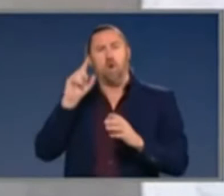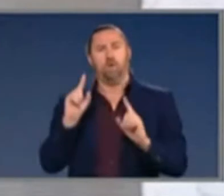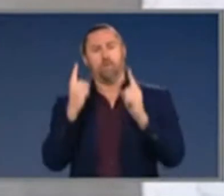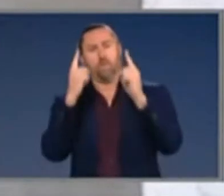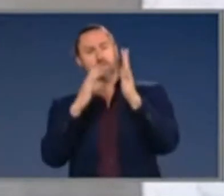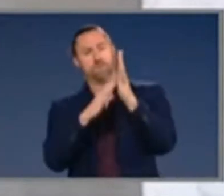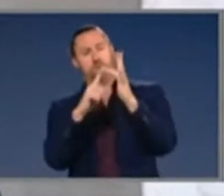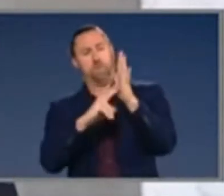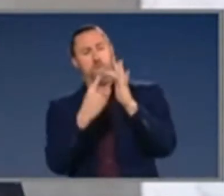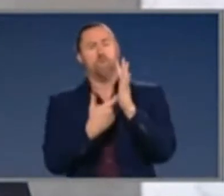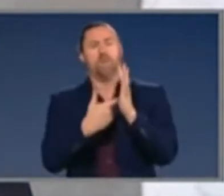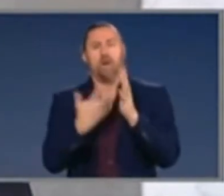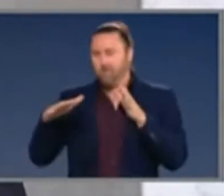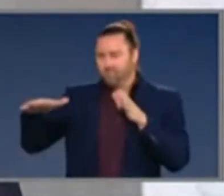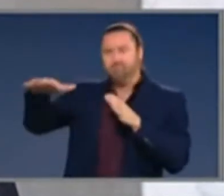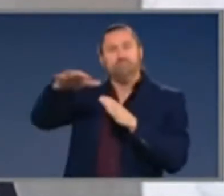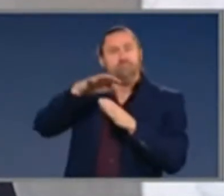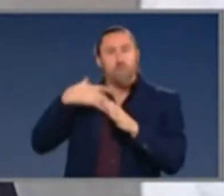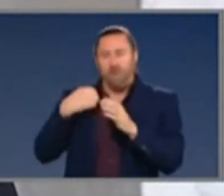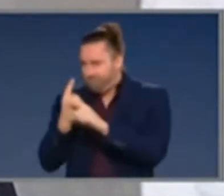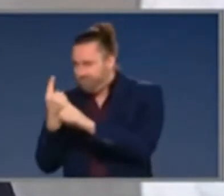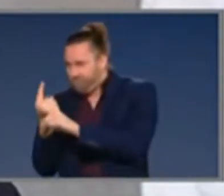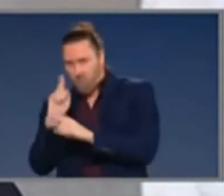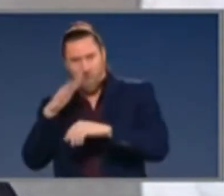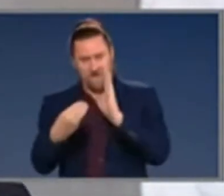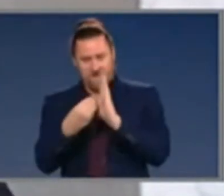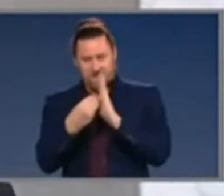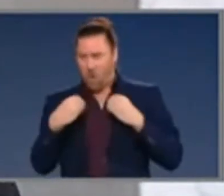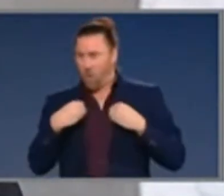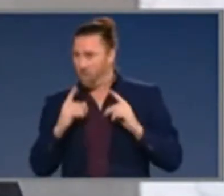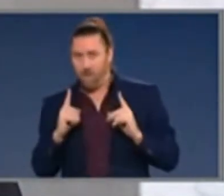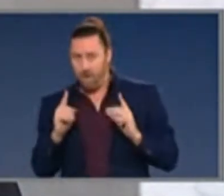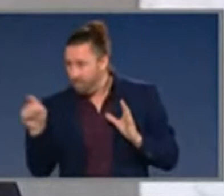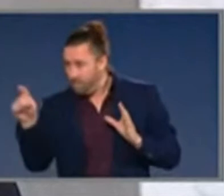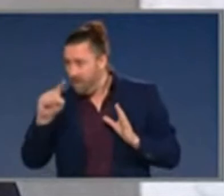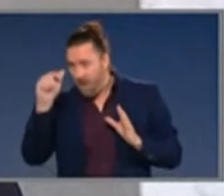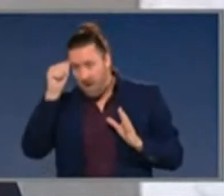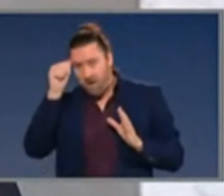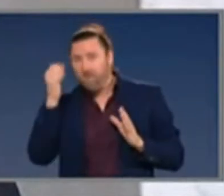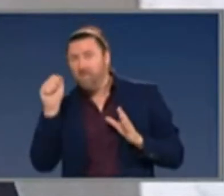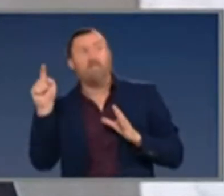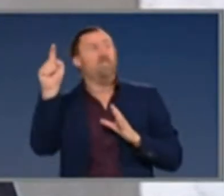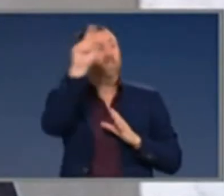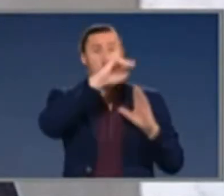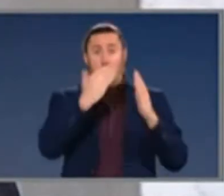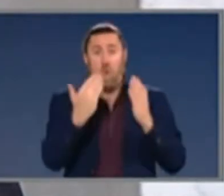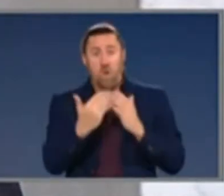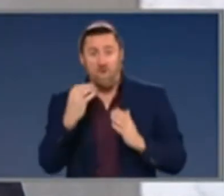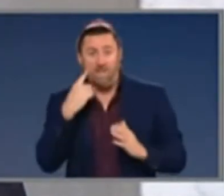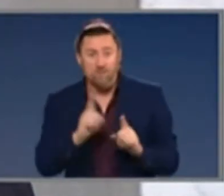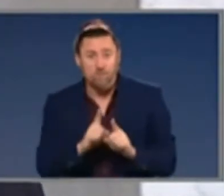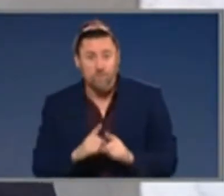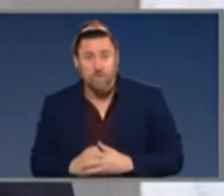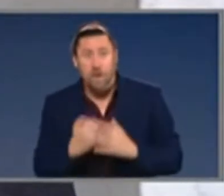movers later today, is that a number of those are facing similar challenges to Australia. A lot of countries that went through